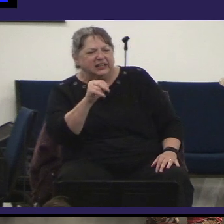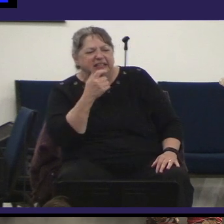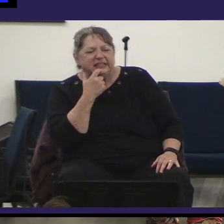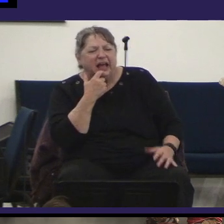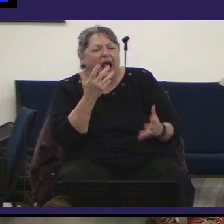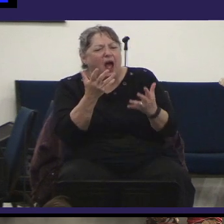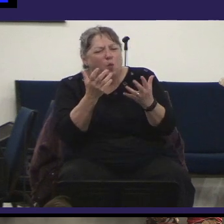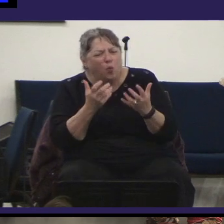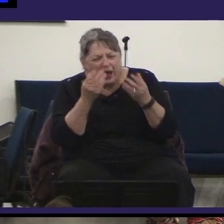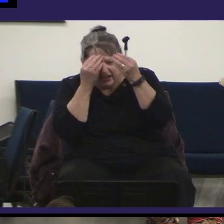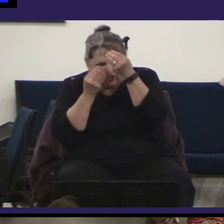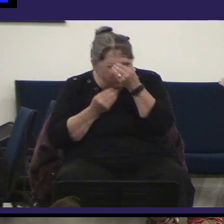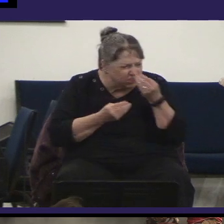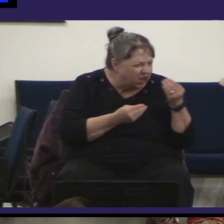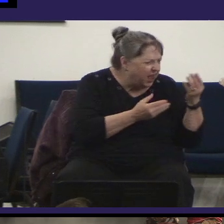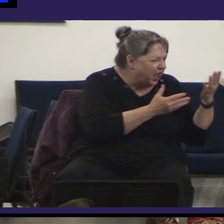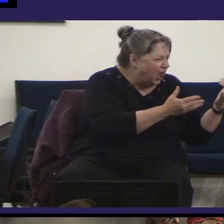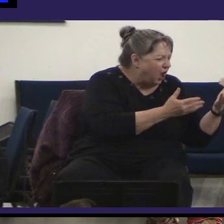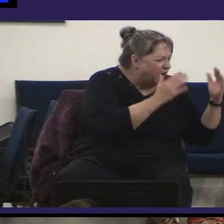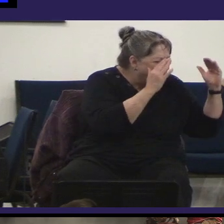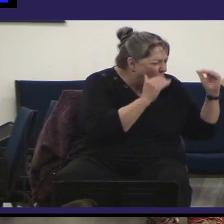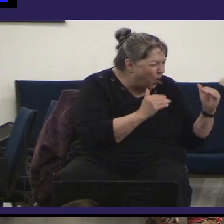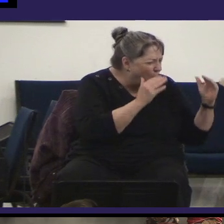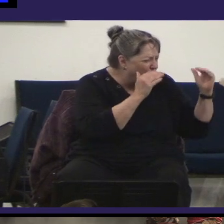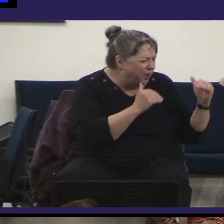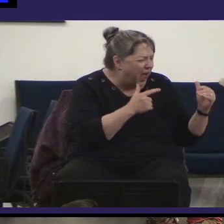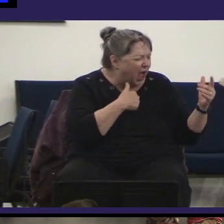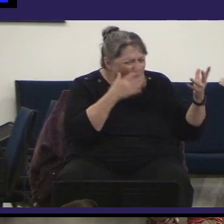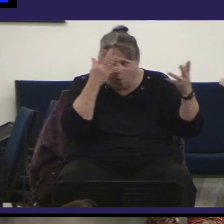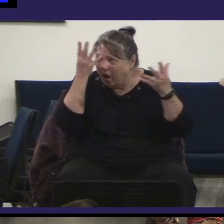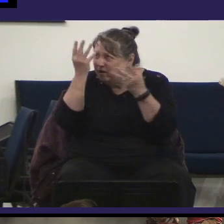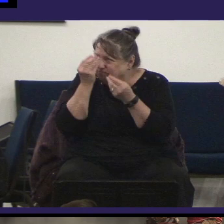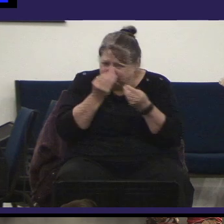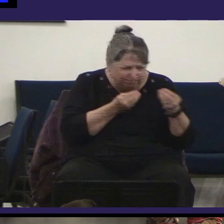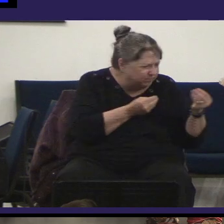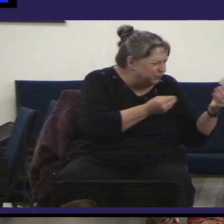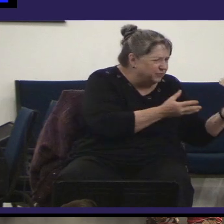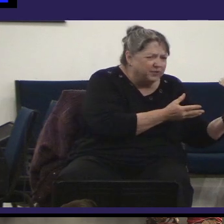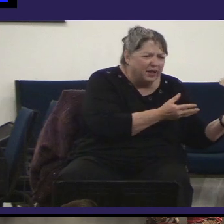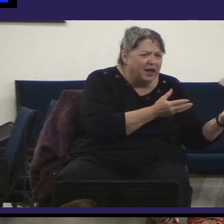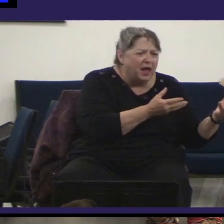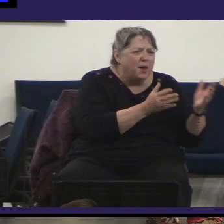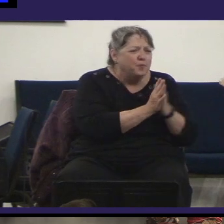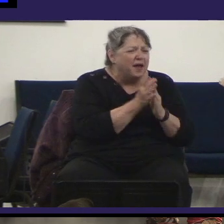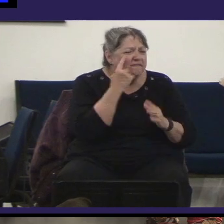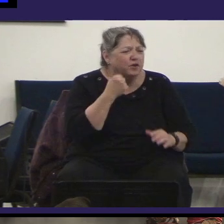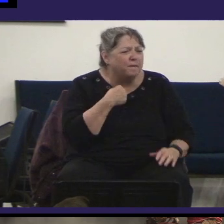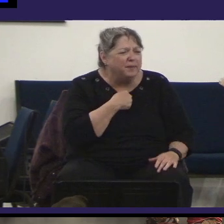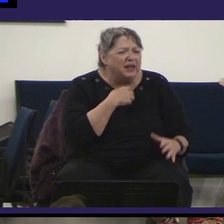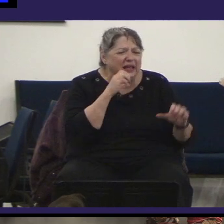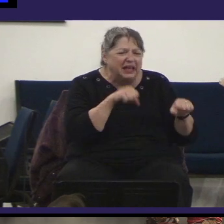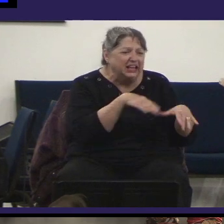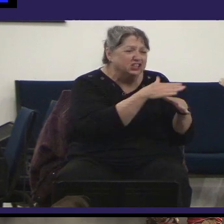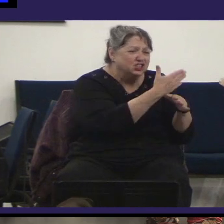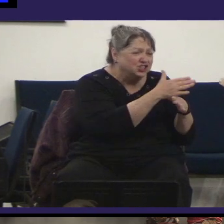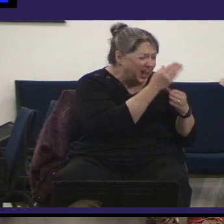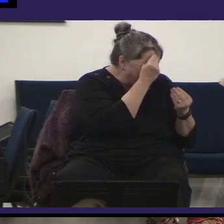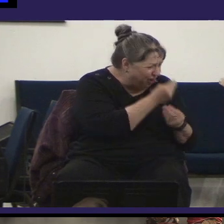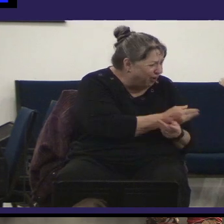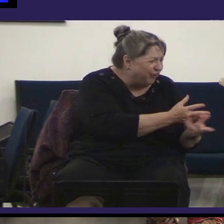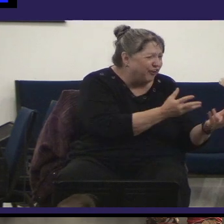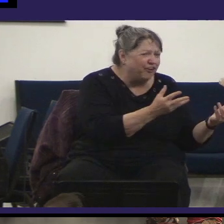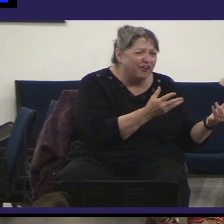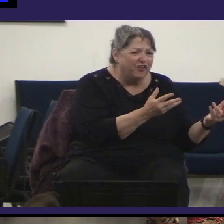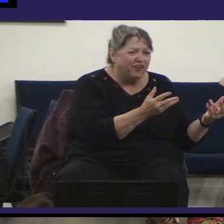would share the message of hope, that I would share the mystery of Jesus. Pray for me. Paul wanted